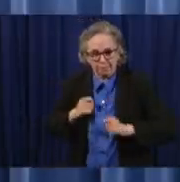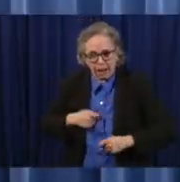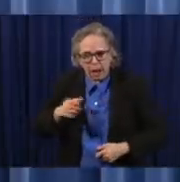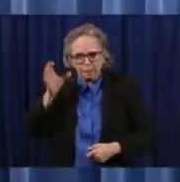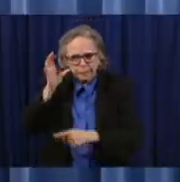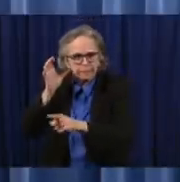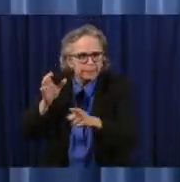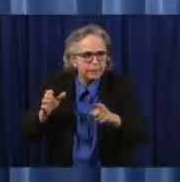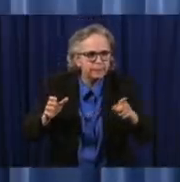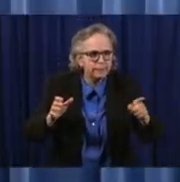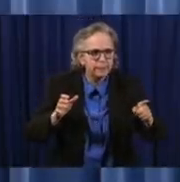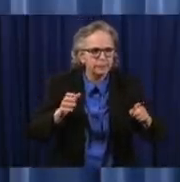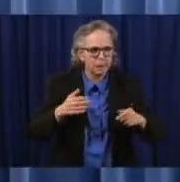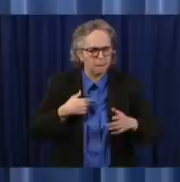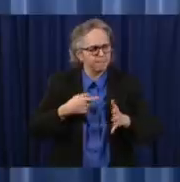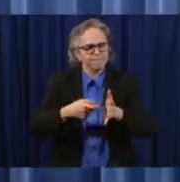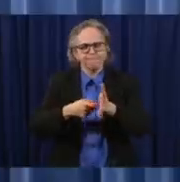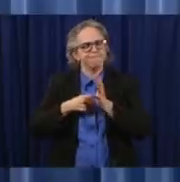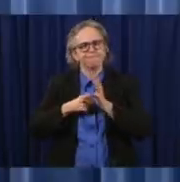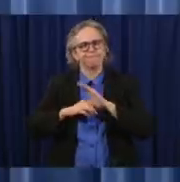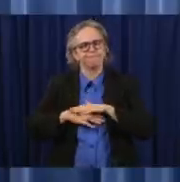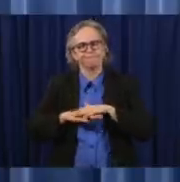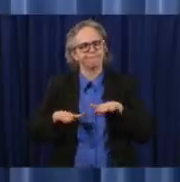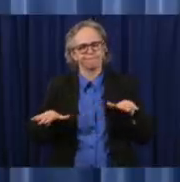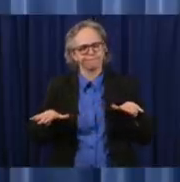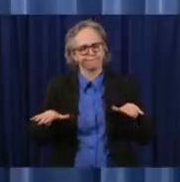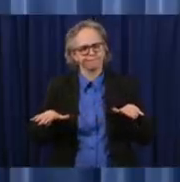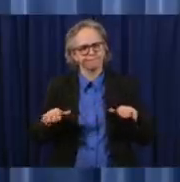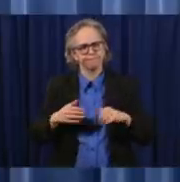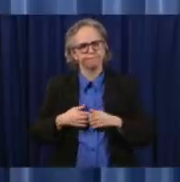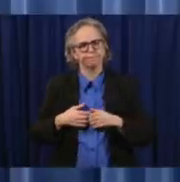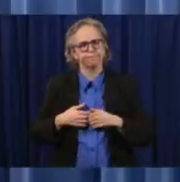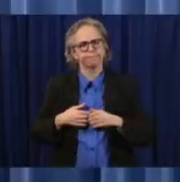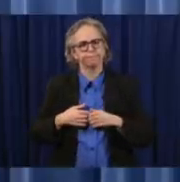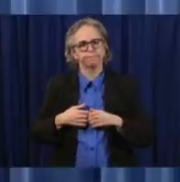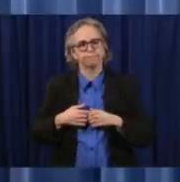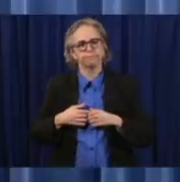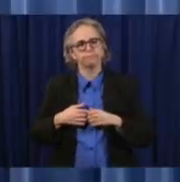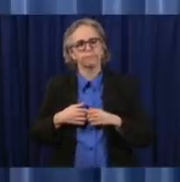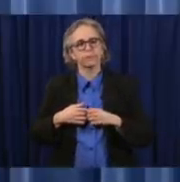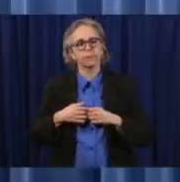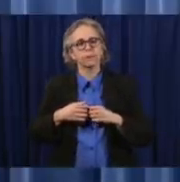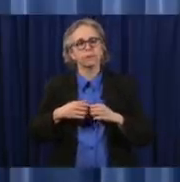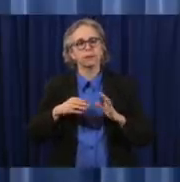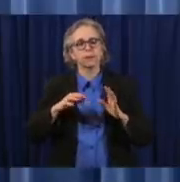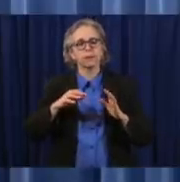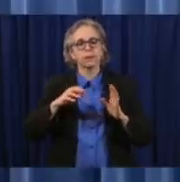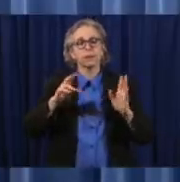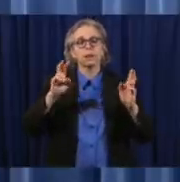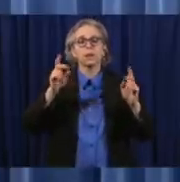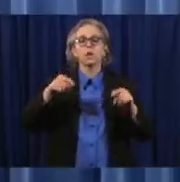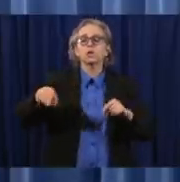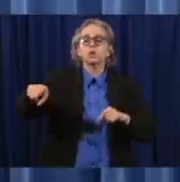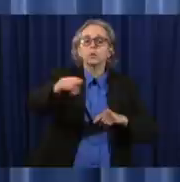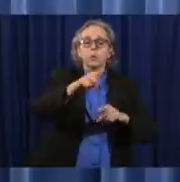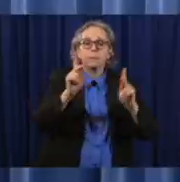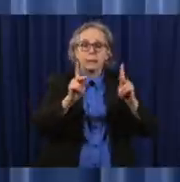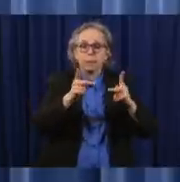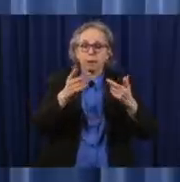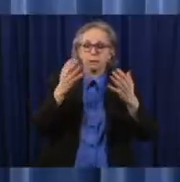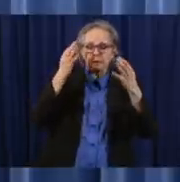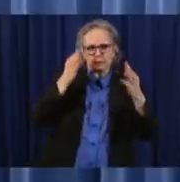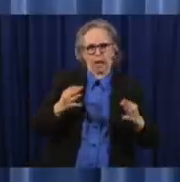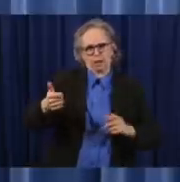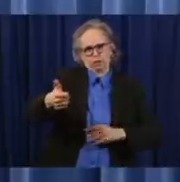this. We're going to leave it up to the individual customer. But it is going to be, for most